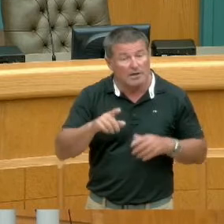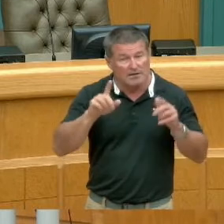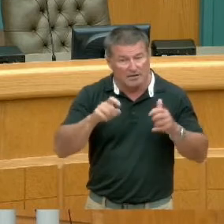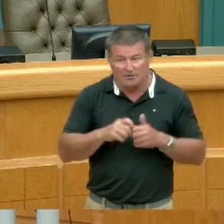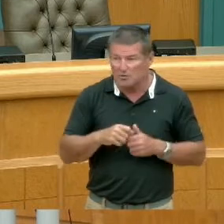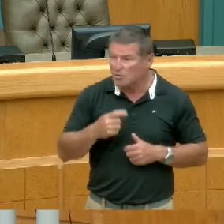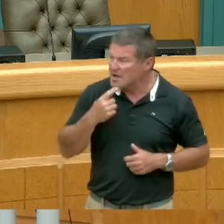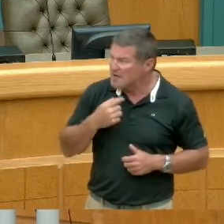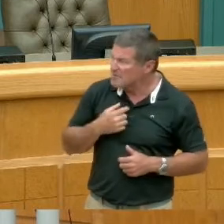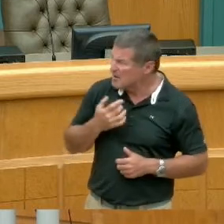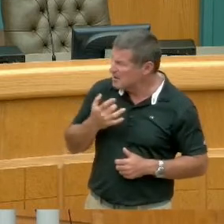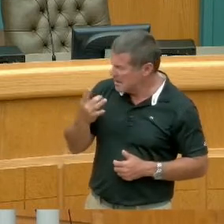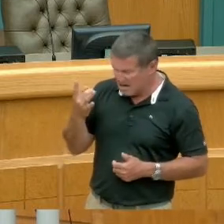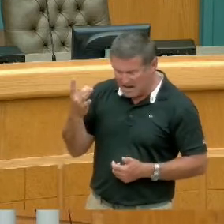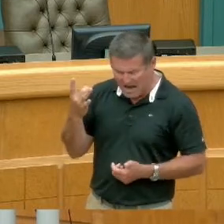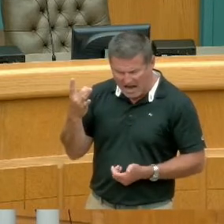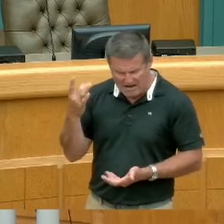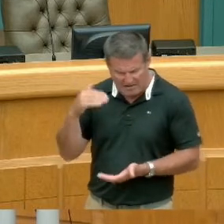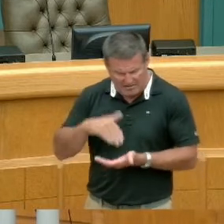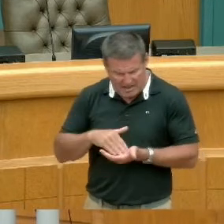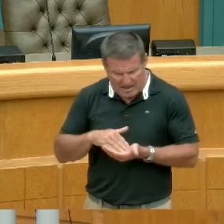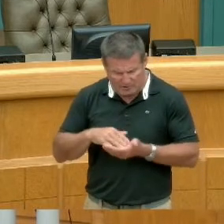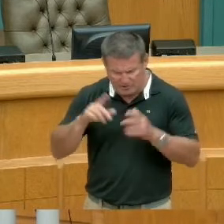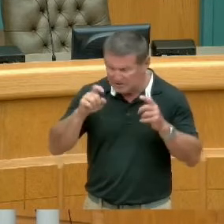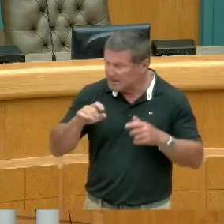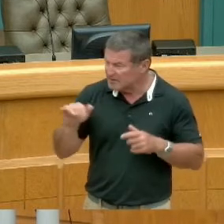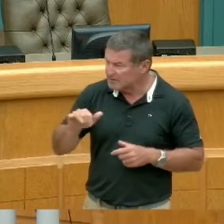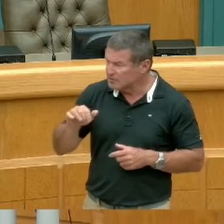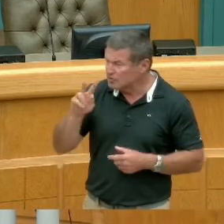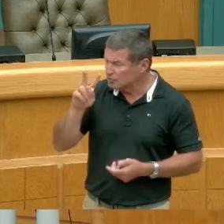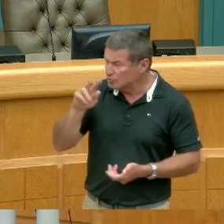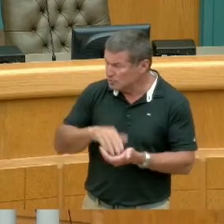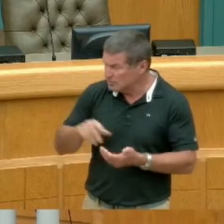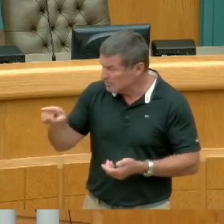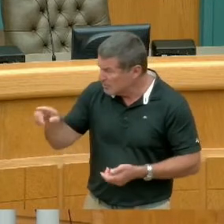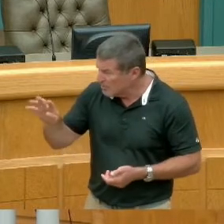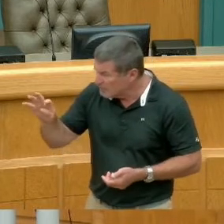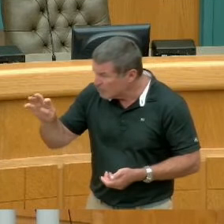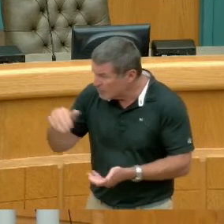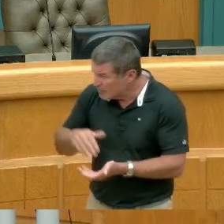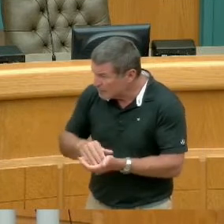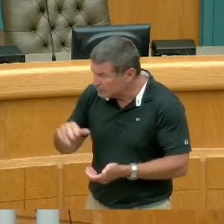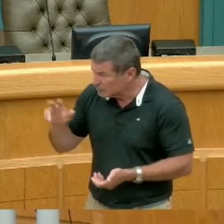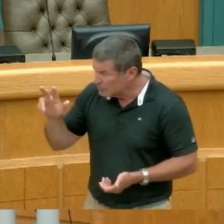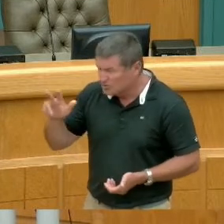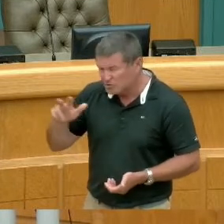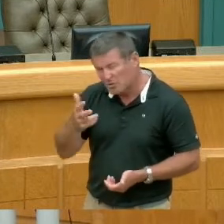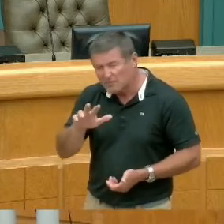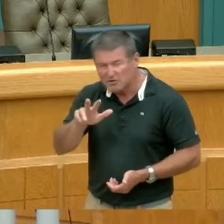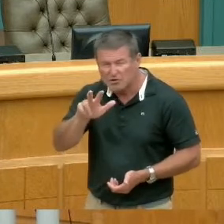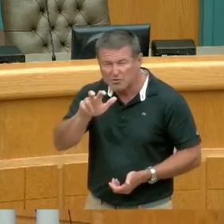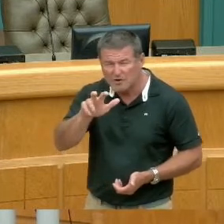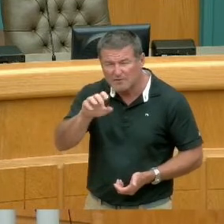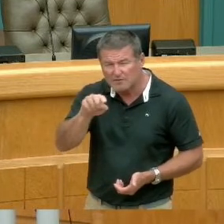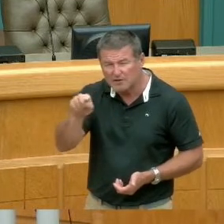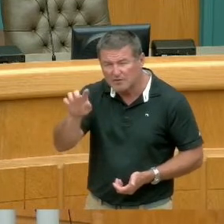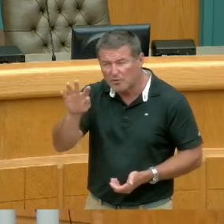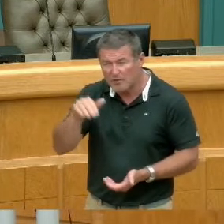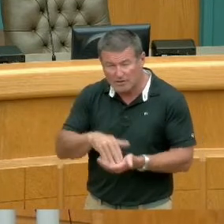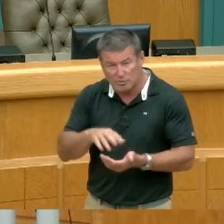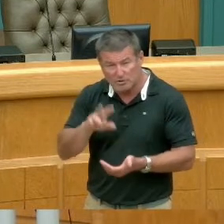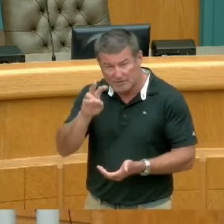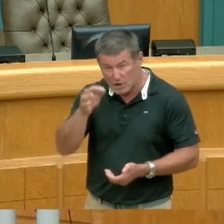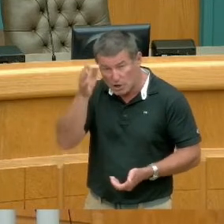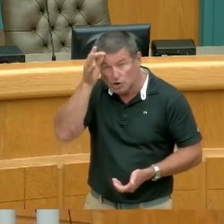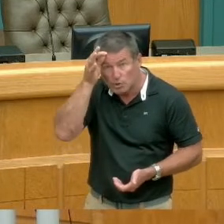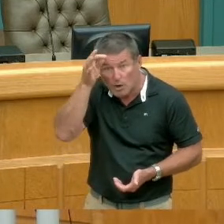about 8,000, I think, is about 2%, isn't it? About 400,000 in Nueces County, 400,000, and we're at 7,000. So we're